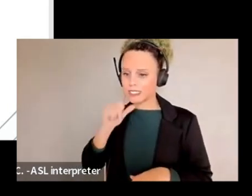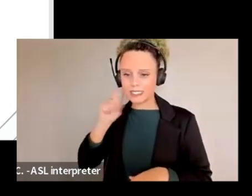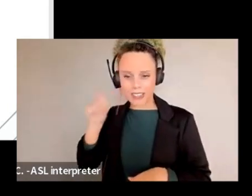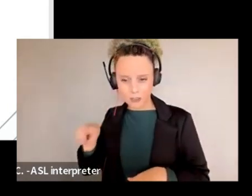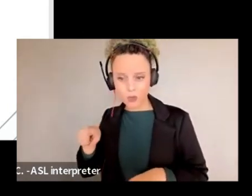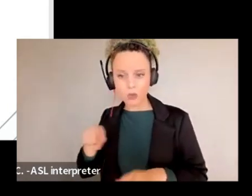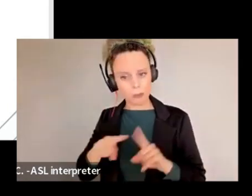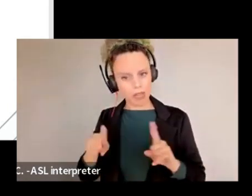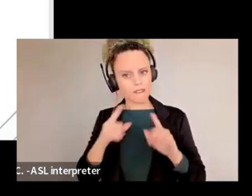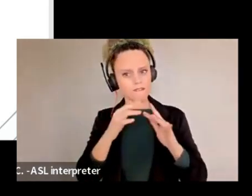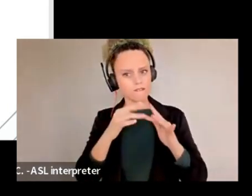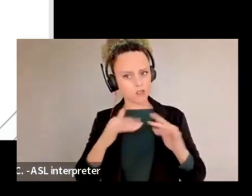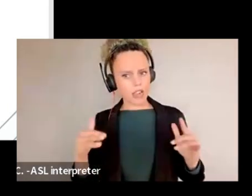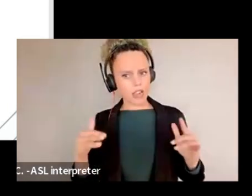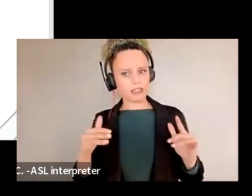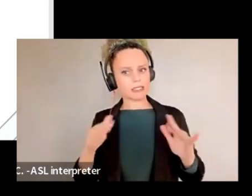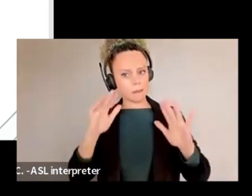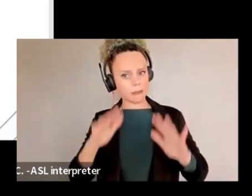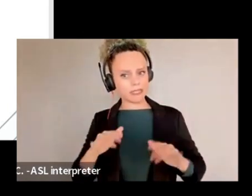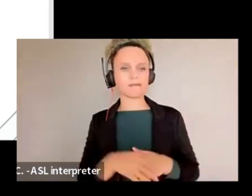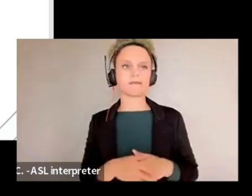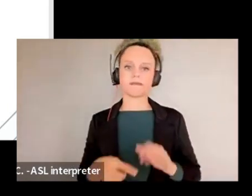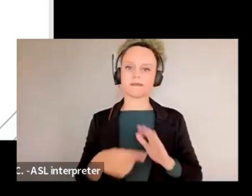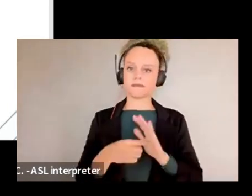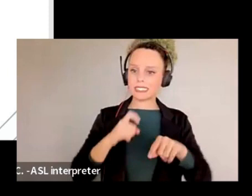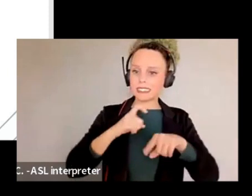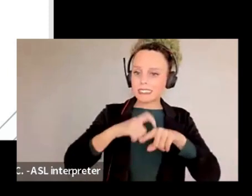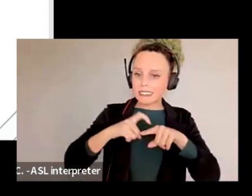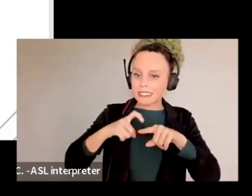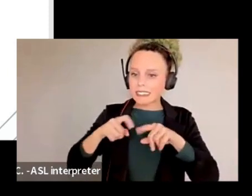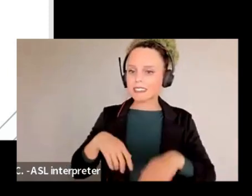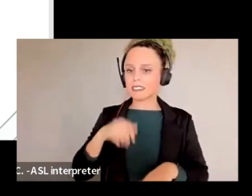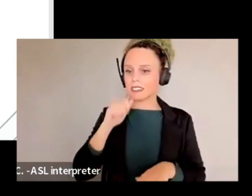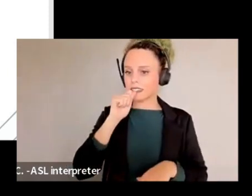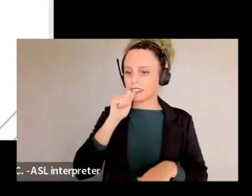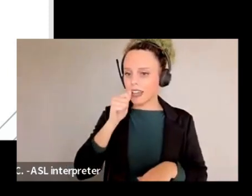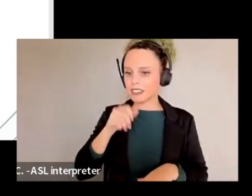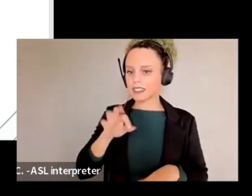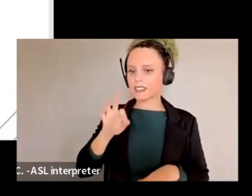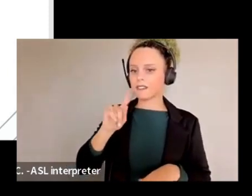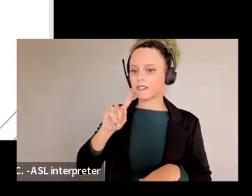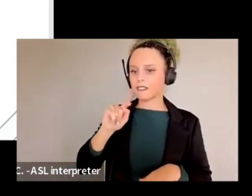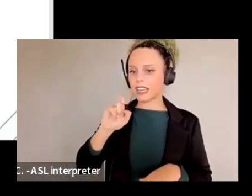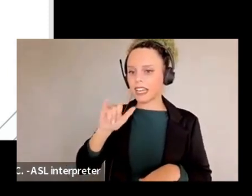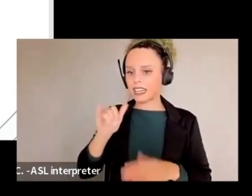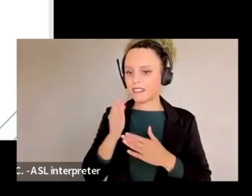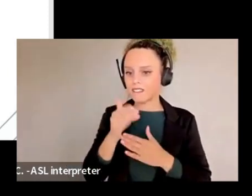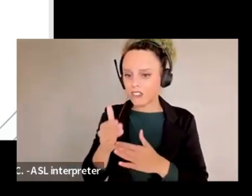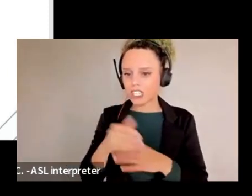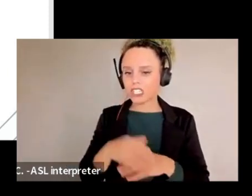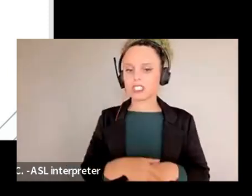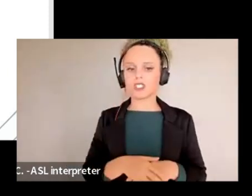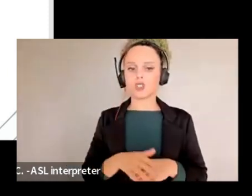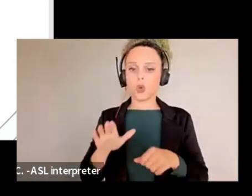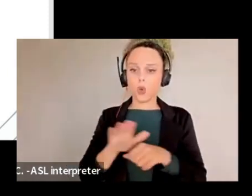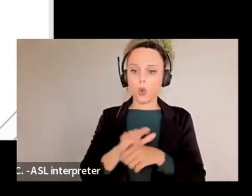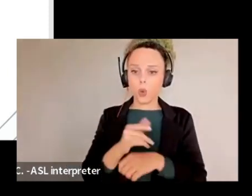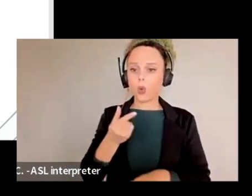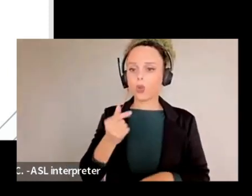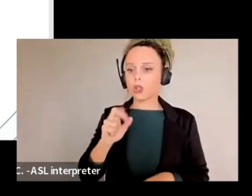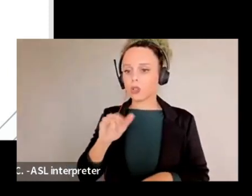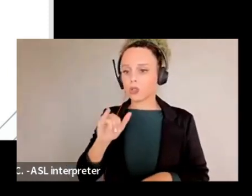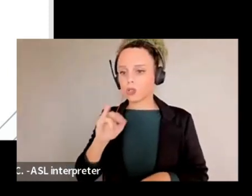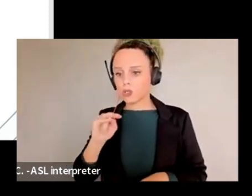and frozen foods. They don't have to be fresh fruits and vegetables, but variety is amazing. So seeds,